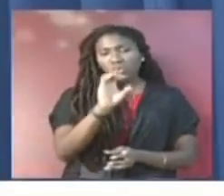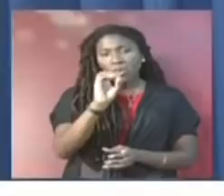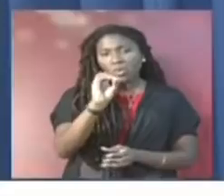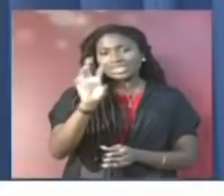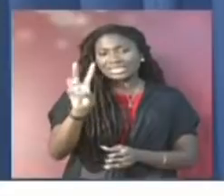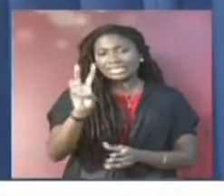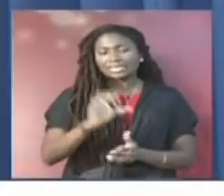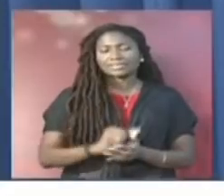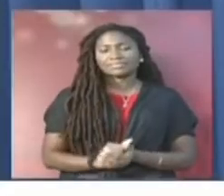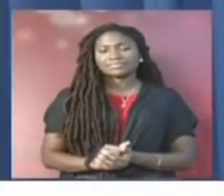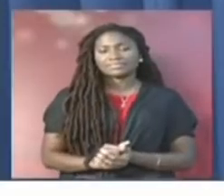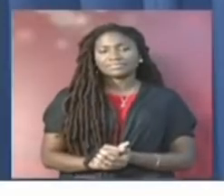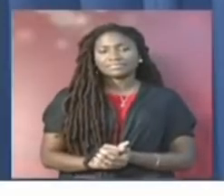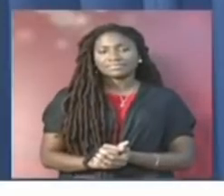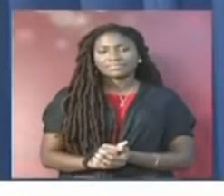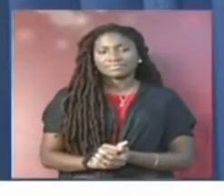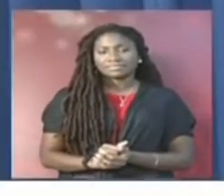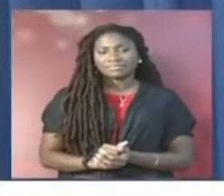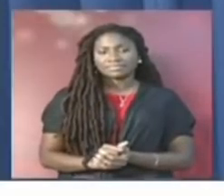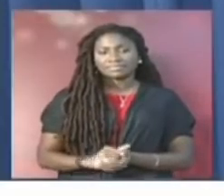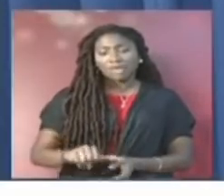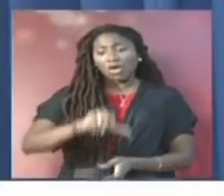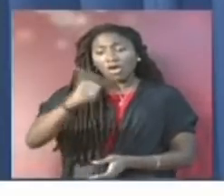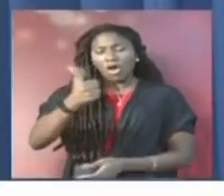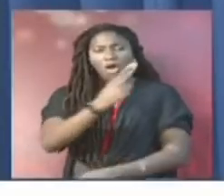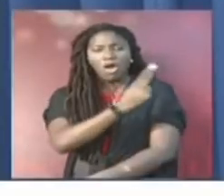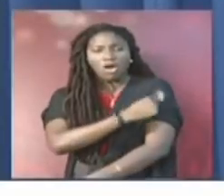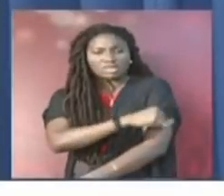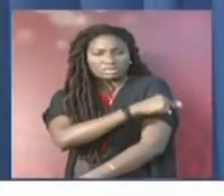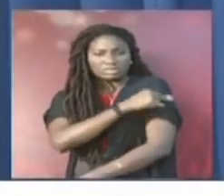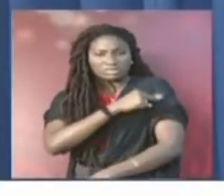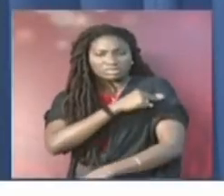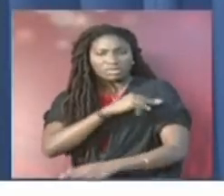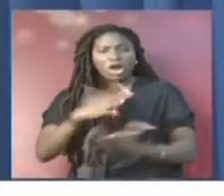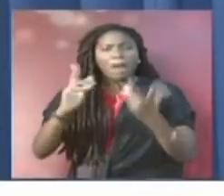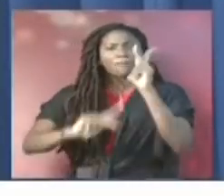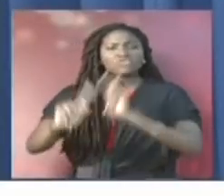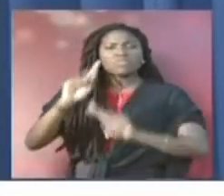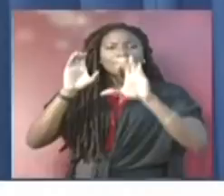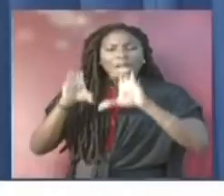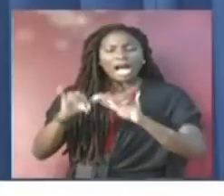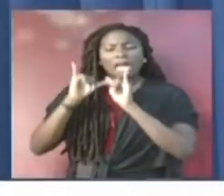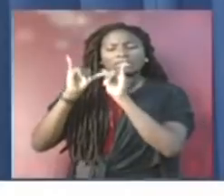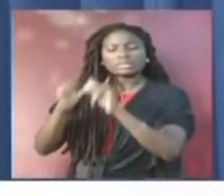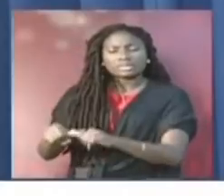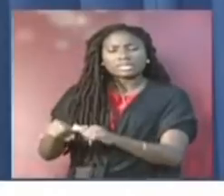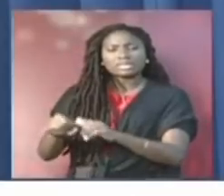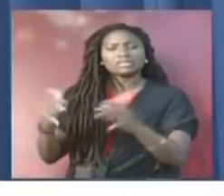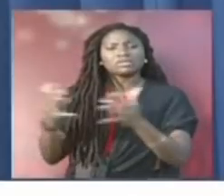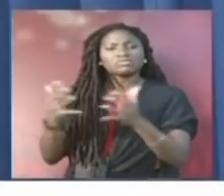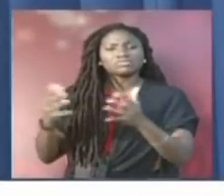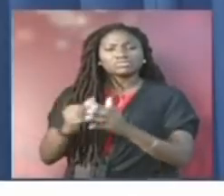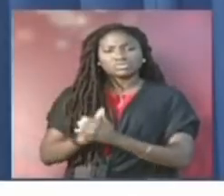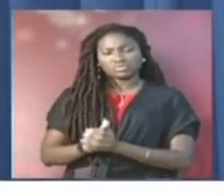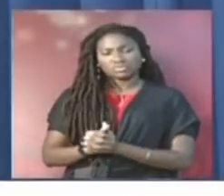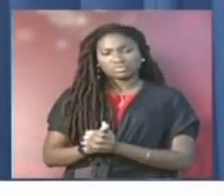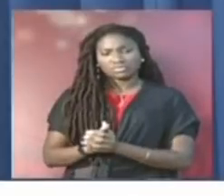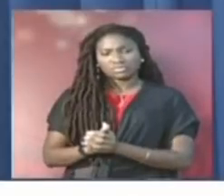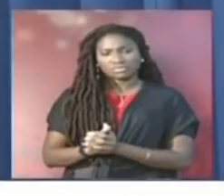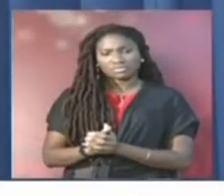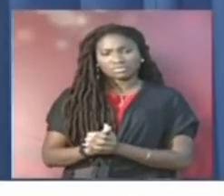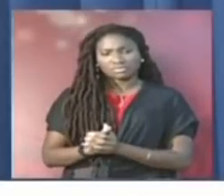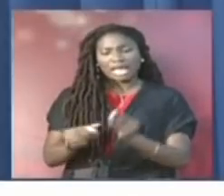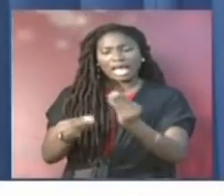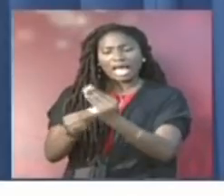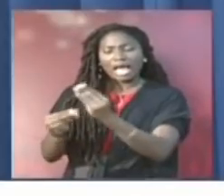206. Augustus Long Hospital, 38, ward patients, 6 ICU, 4 HDU, giving